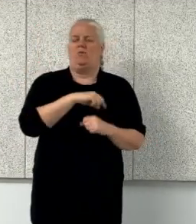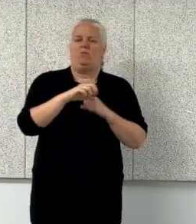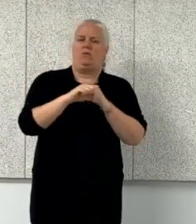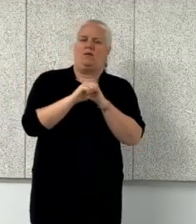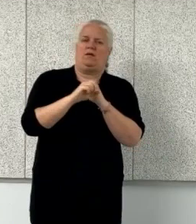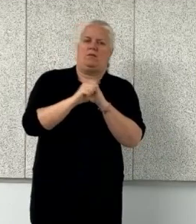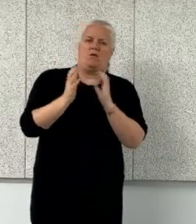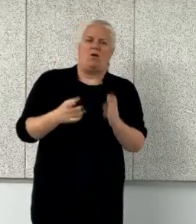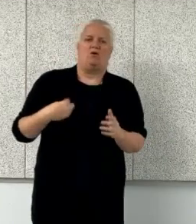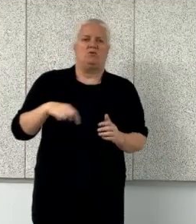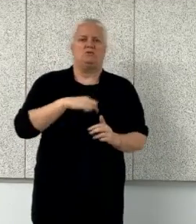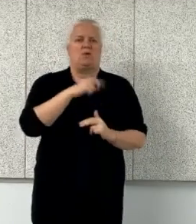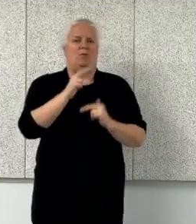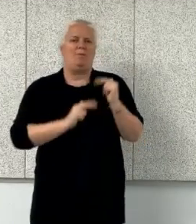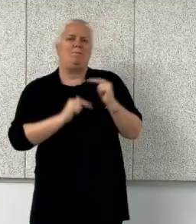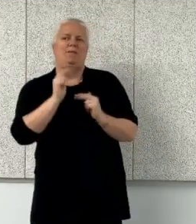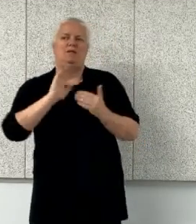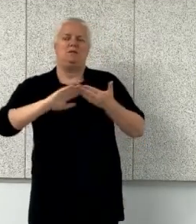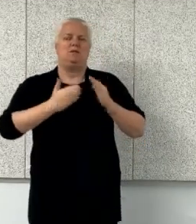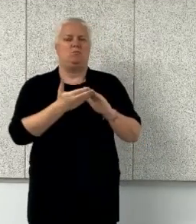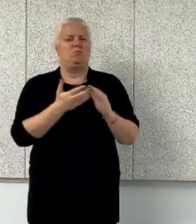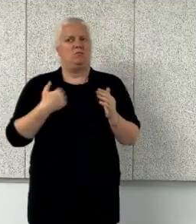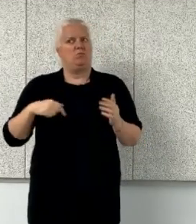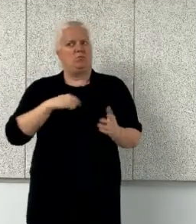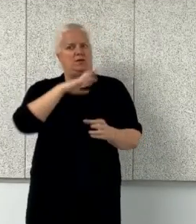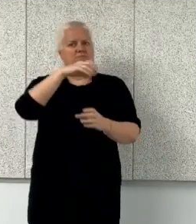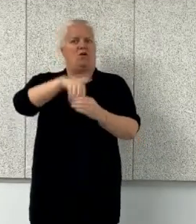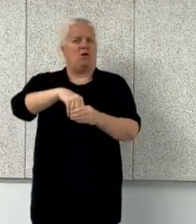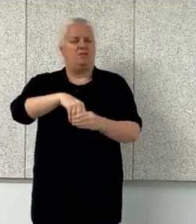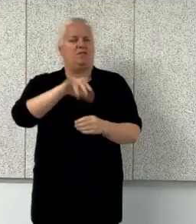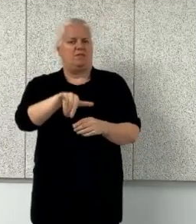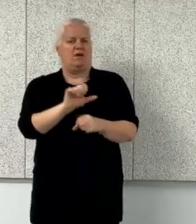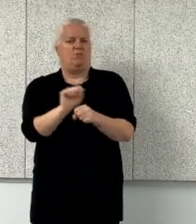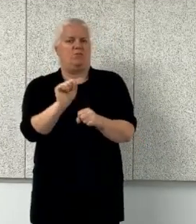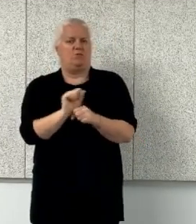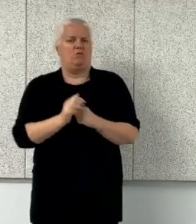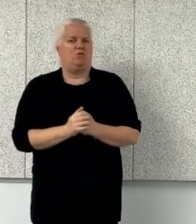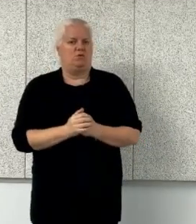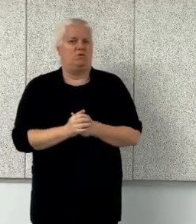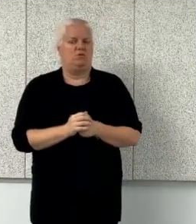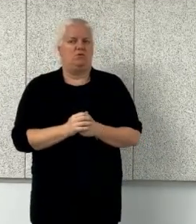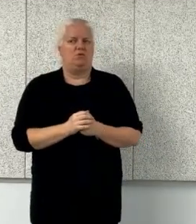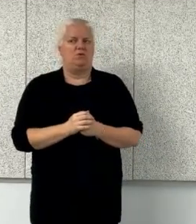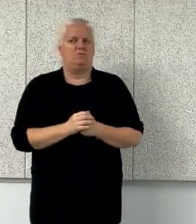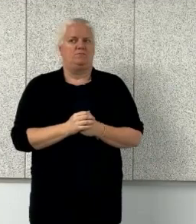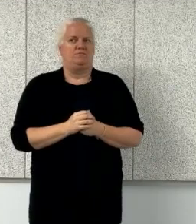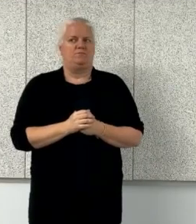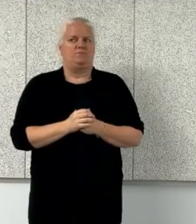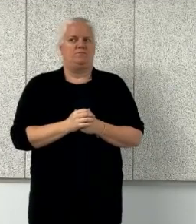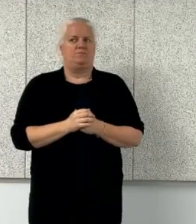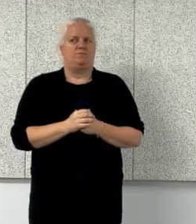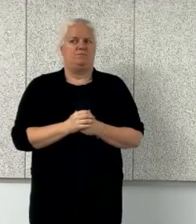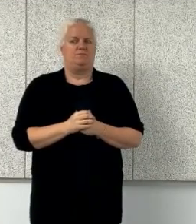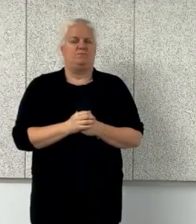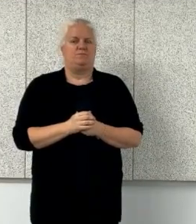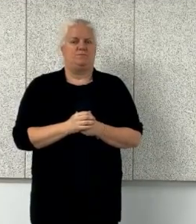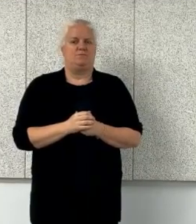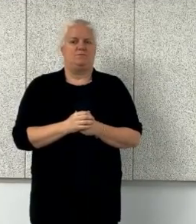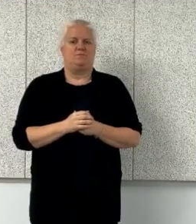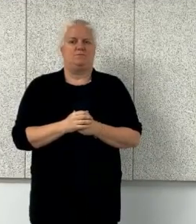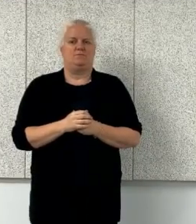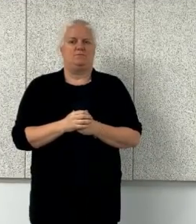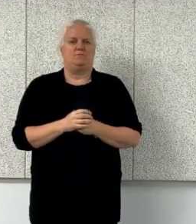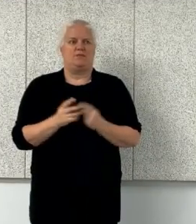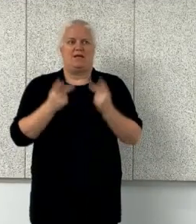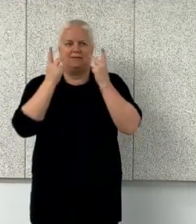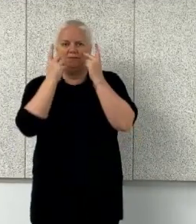us builders of community have a seat at that table. And so the more I collaborate with folks around the country and around the world, the more excited